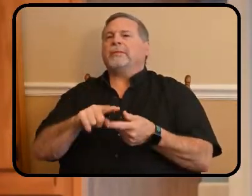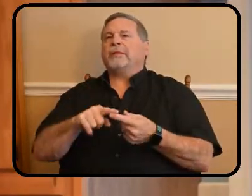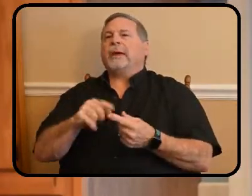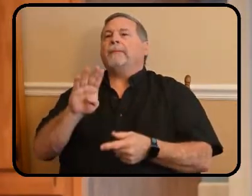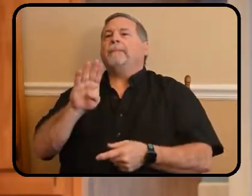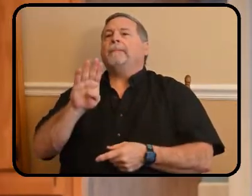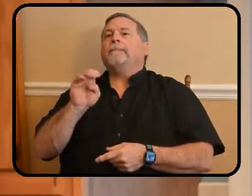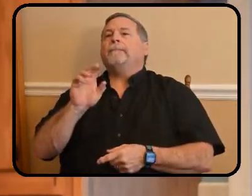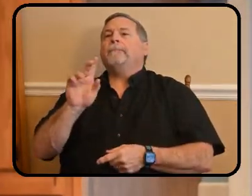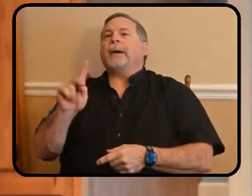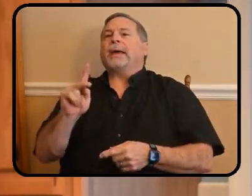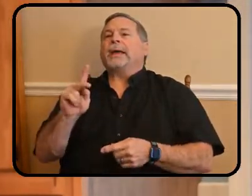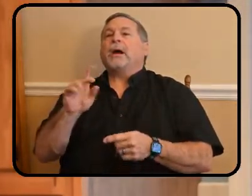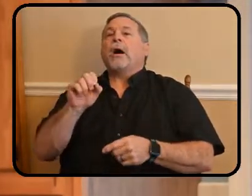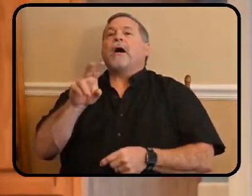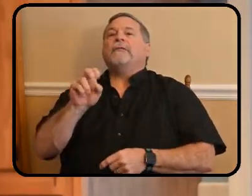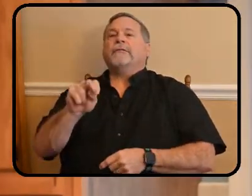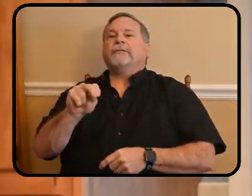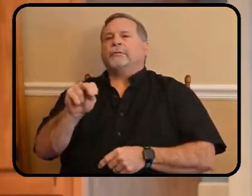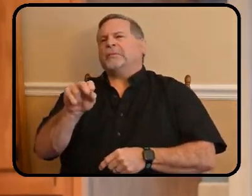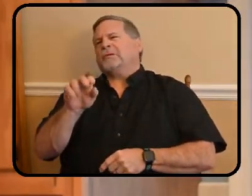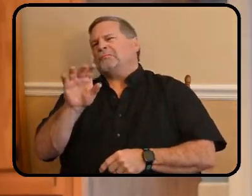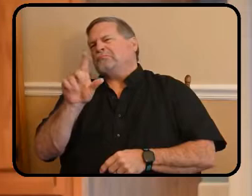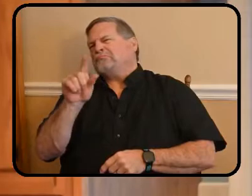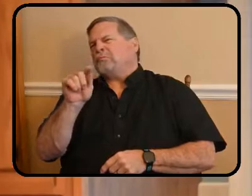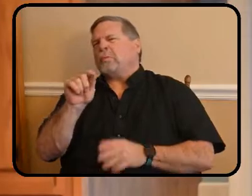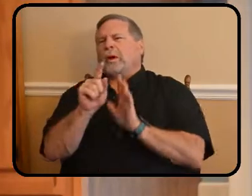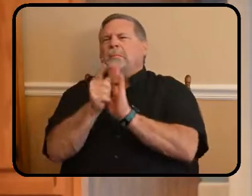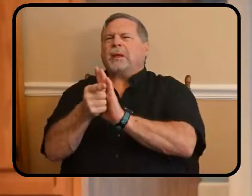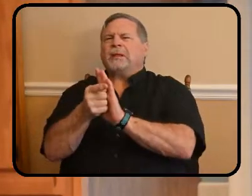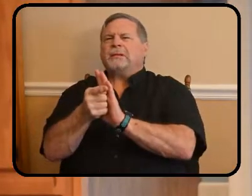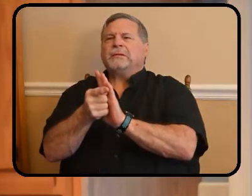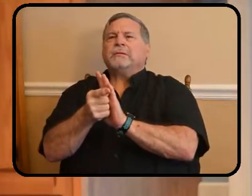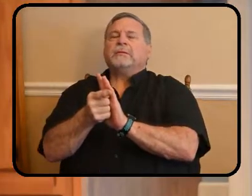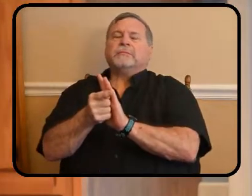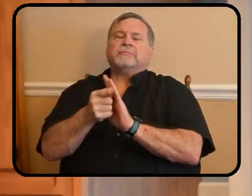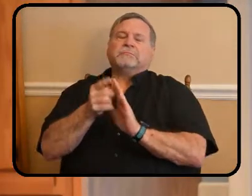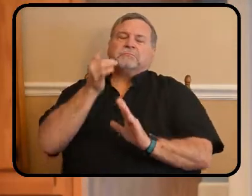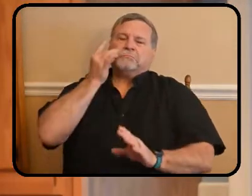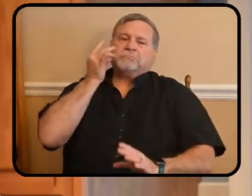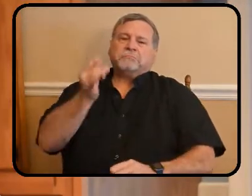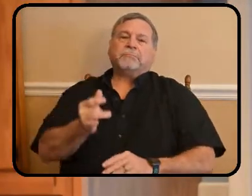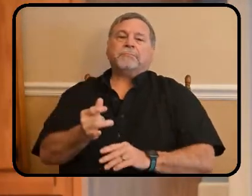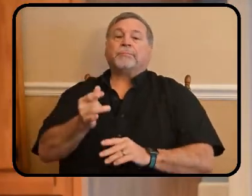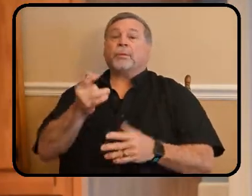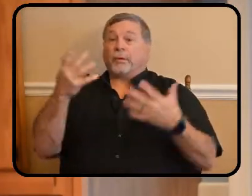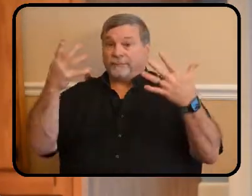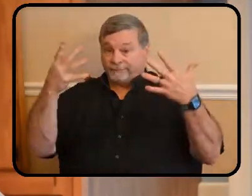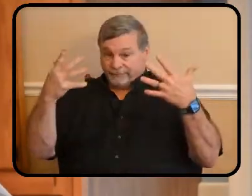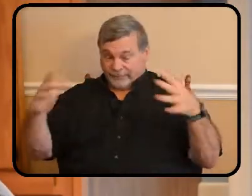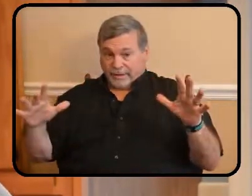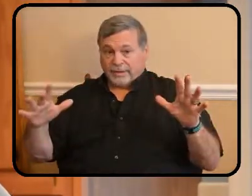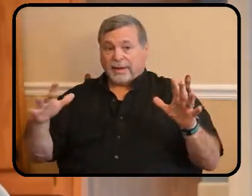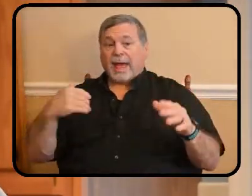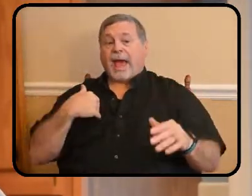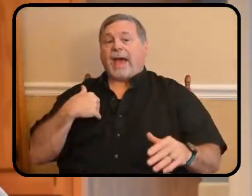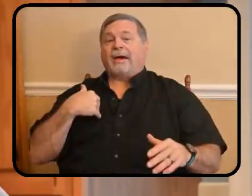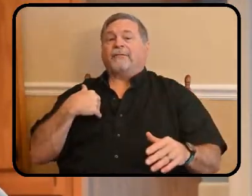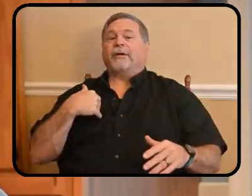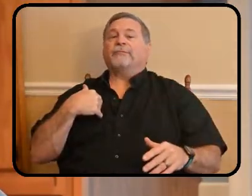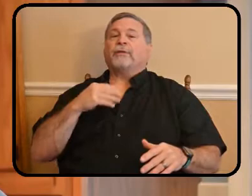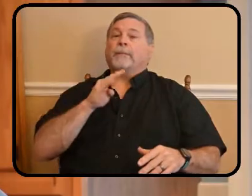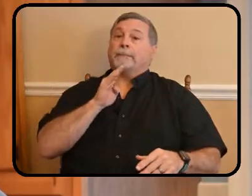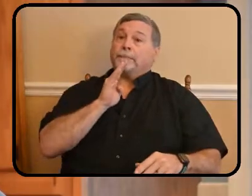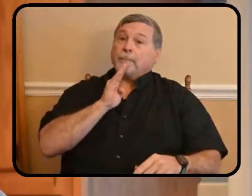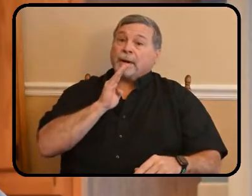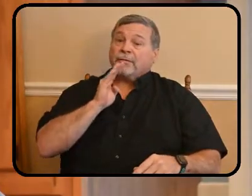about 20 minutes to get a nice crisp crust on the bottom. Now when we're done with that, I've got some breakfast sausage